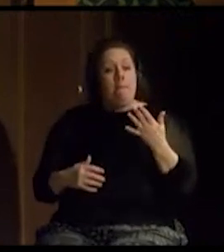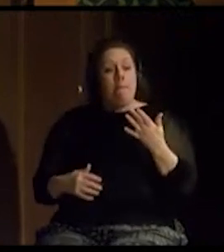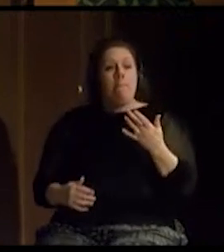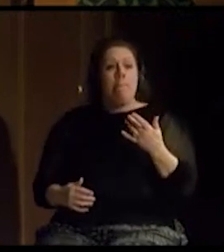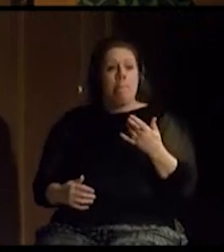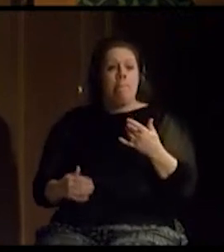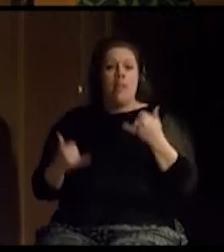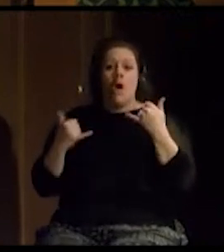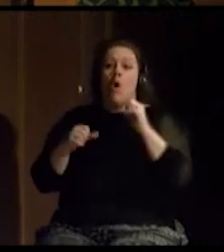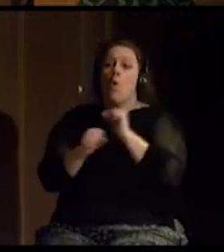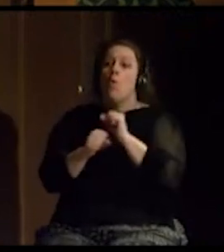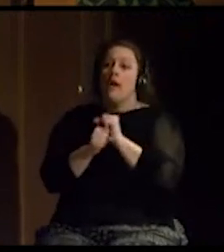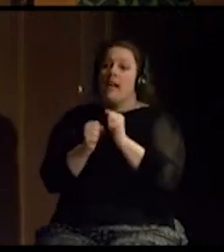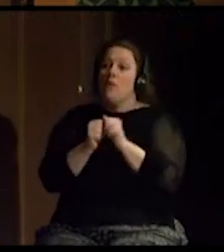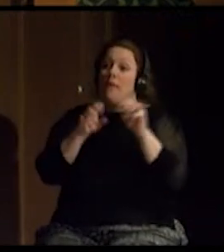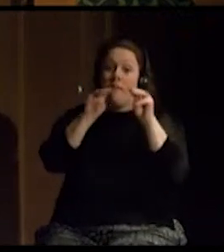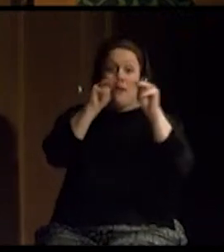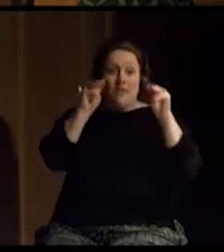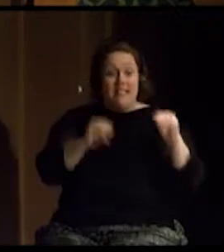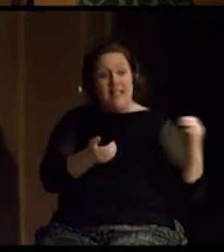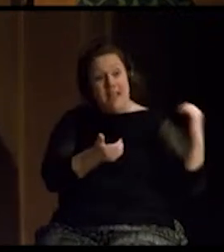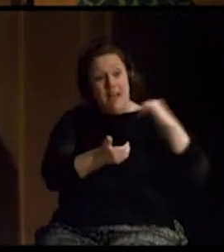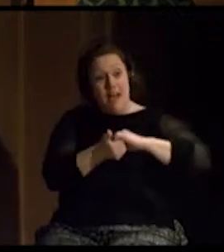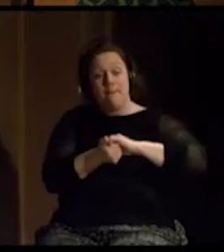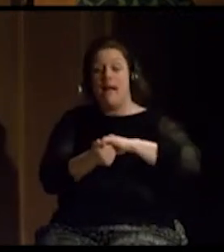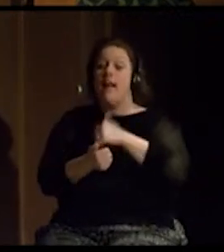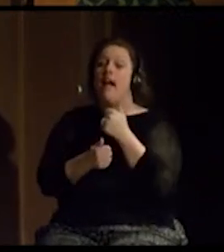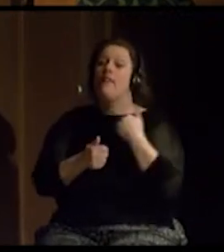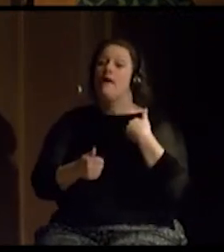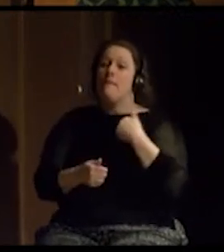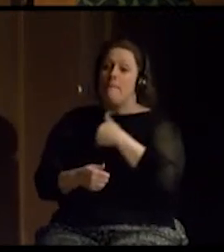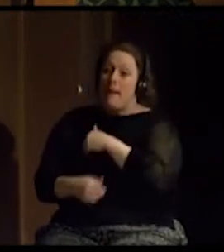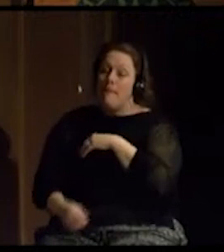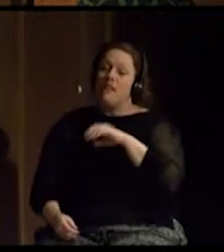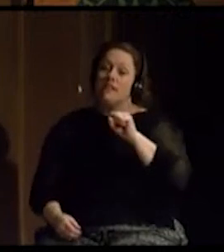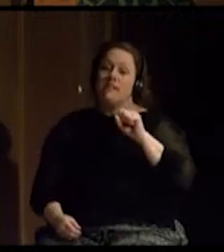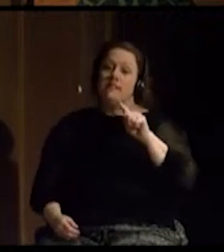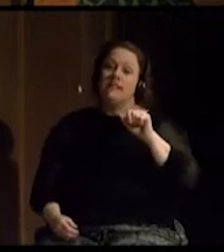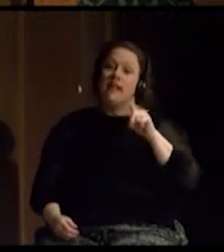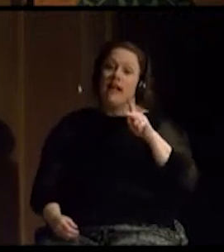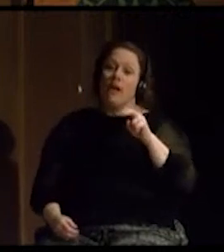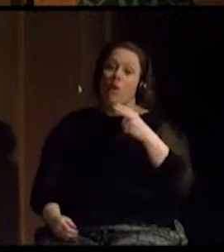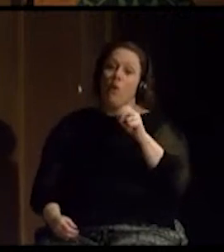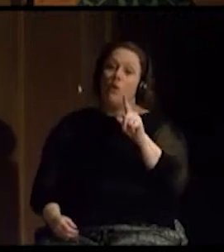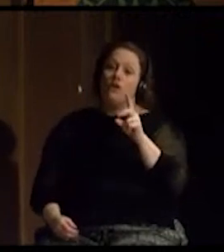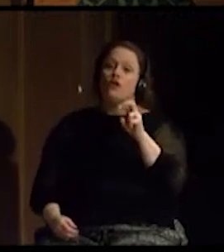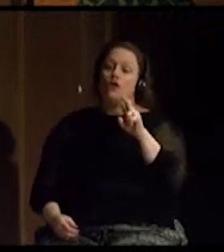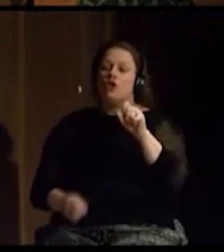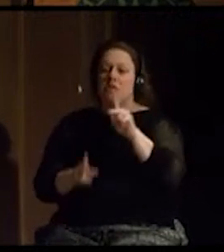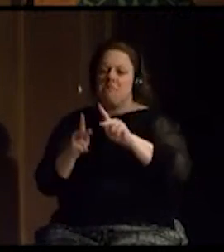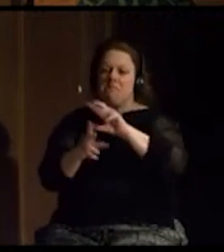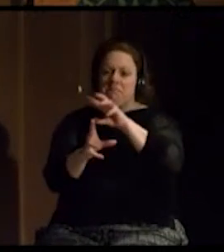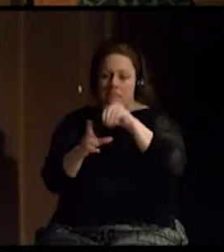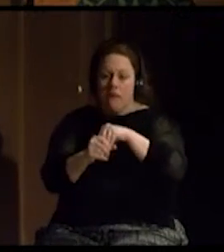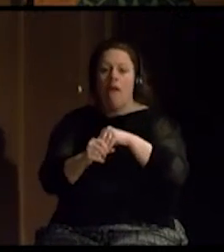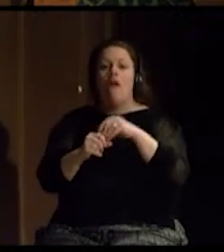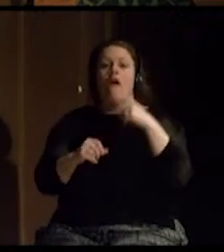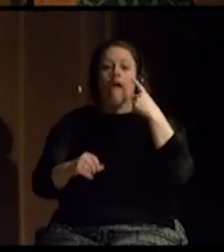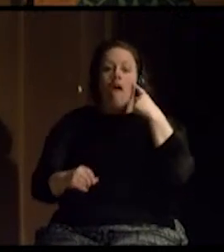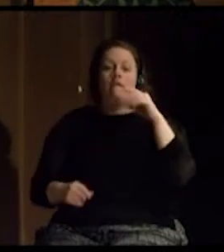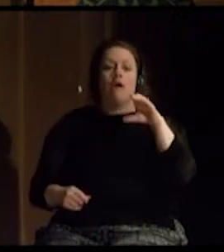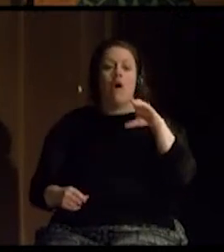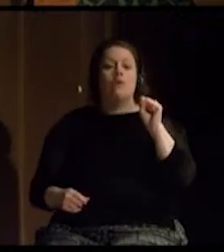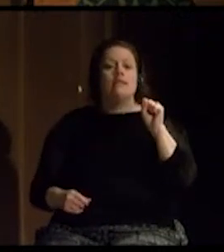we're currently working with the museum and also with members, stakeholders in the Coast Salish communities in